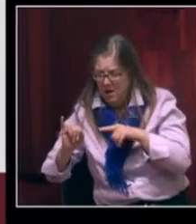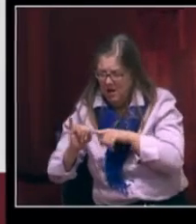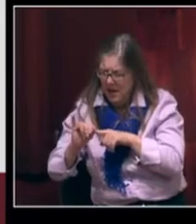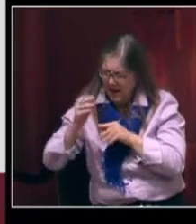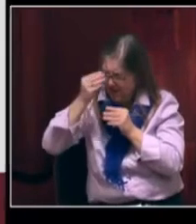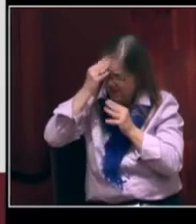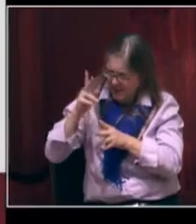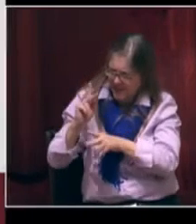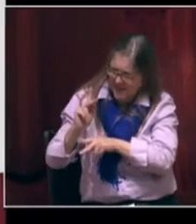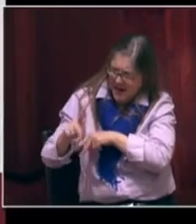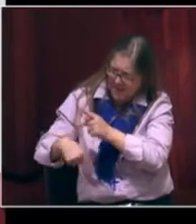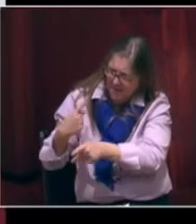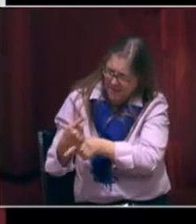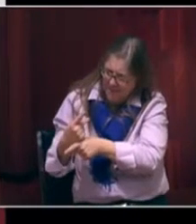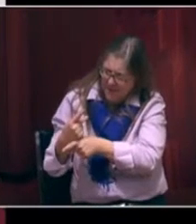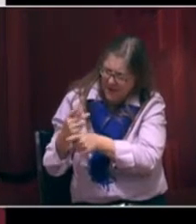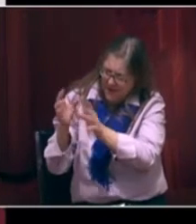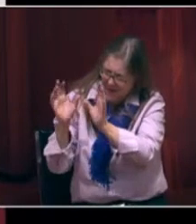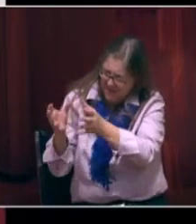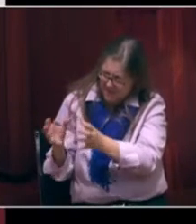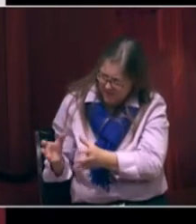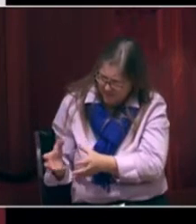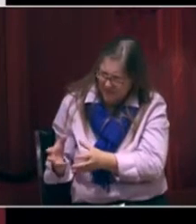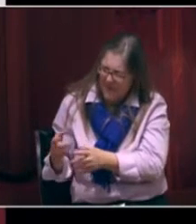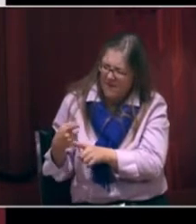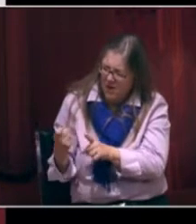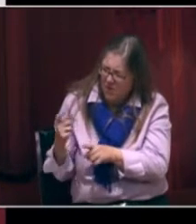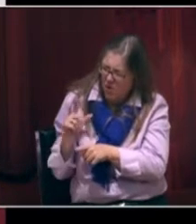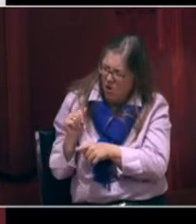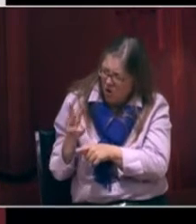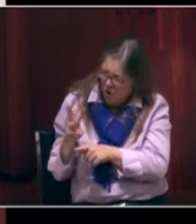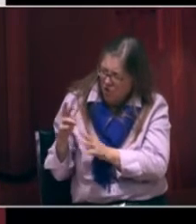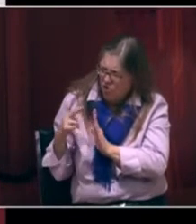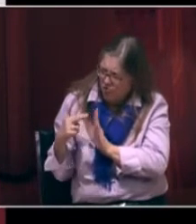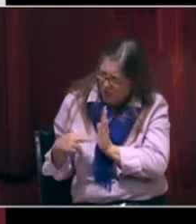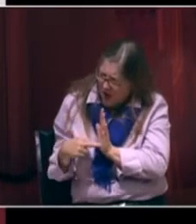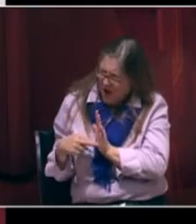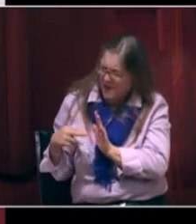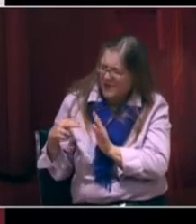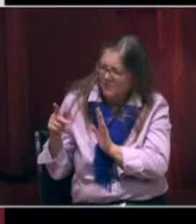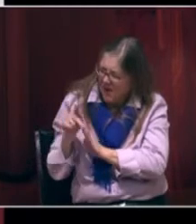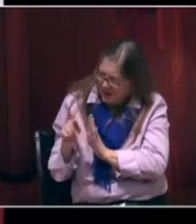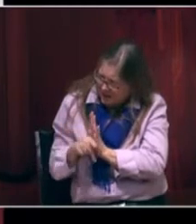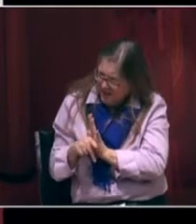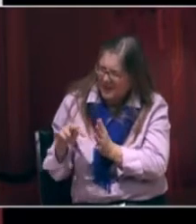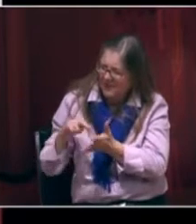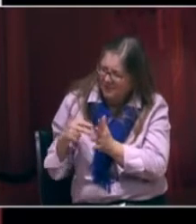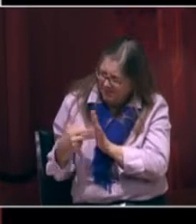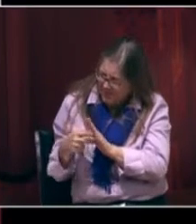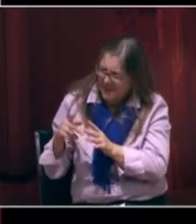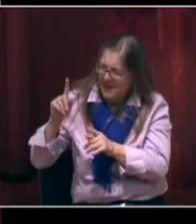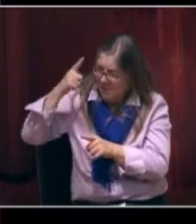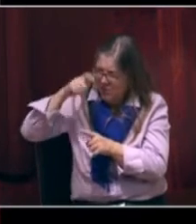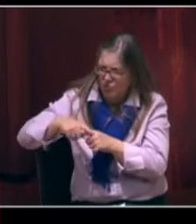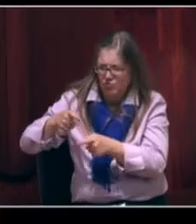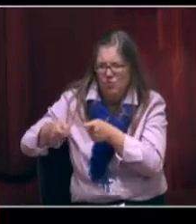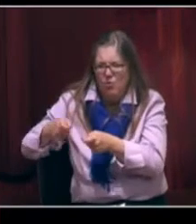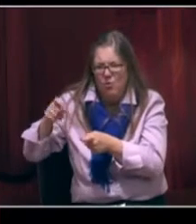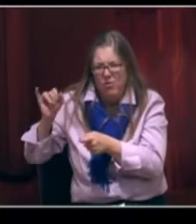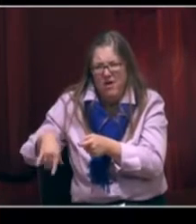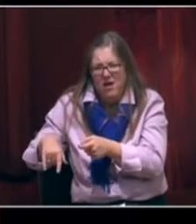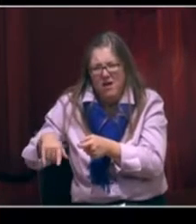is called out in a law, regulation, or government-wide policy as requiring some kind of protection or dissemination control, that's basically